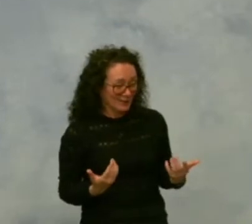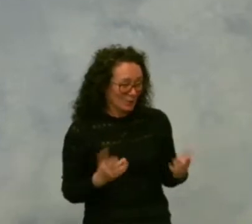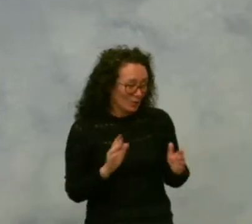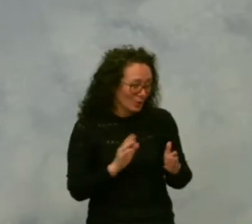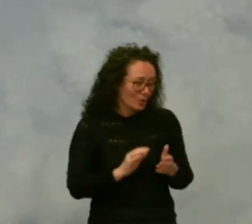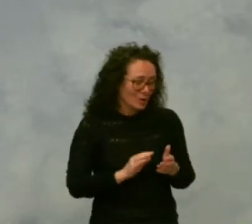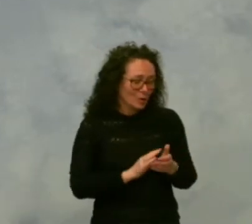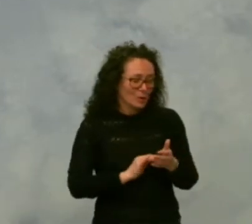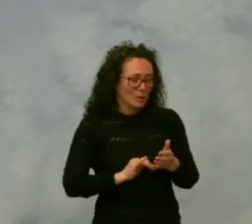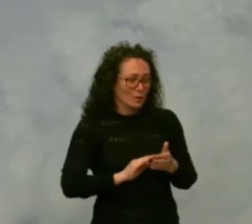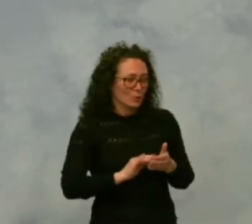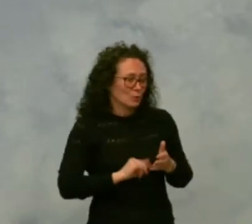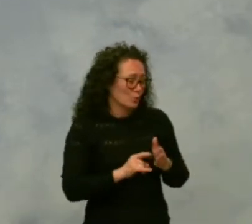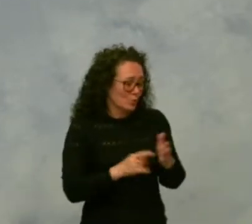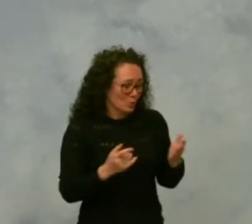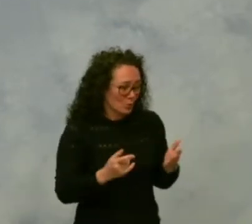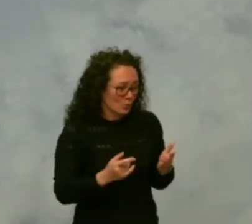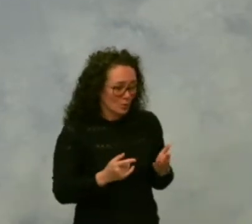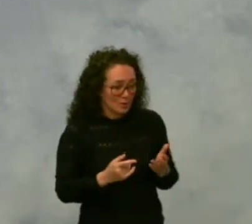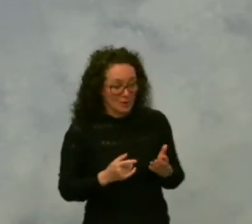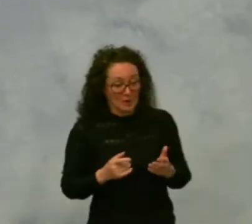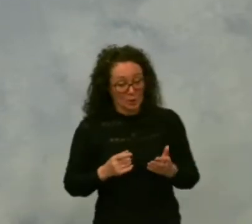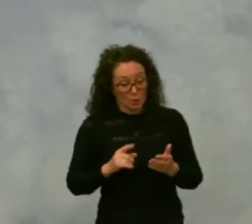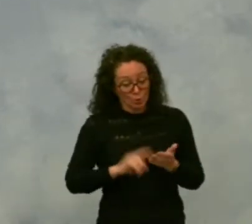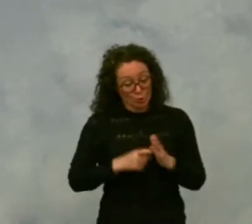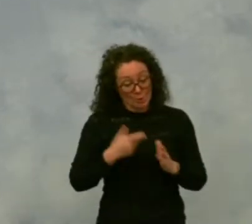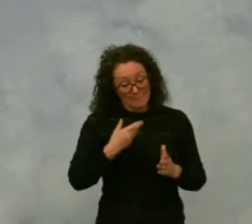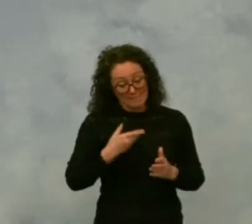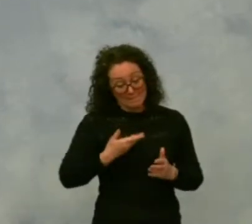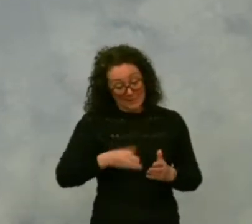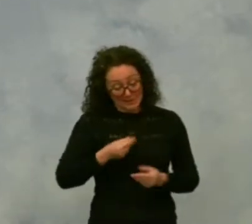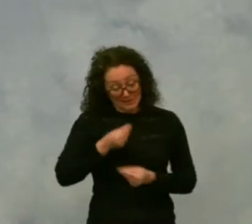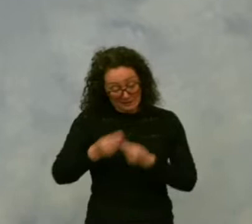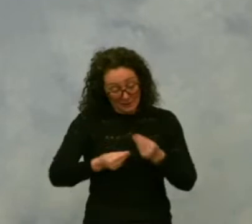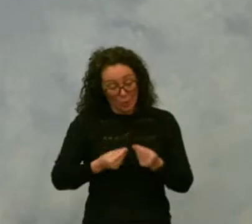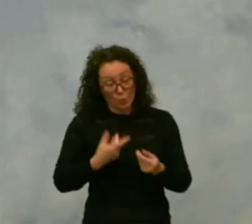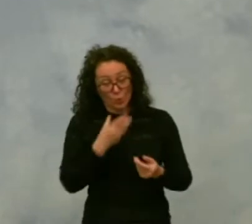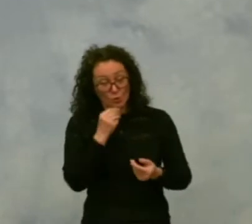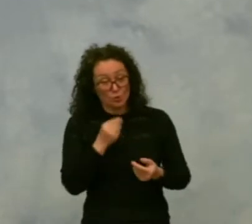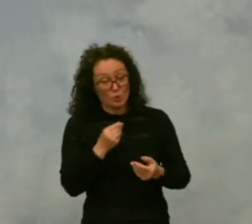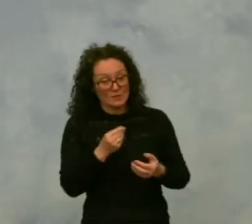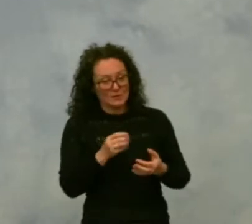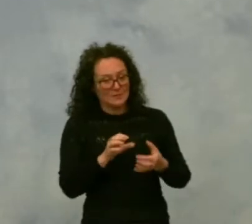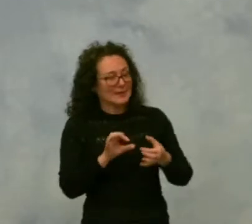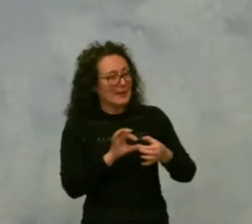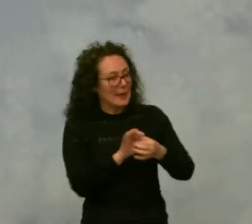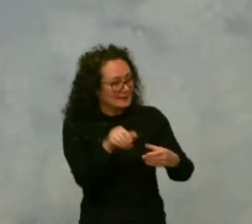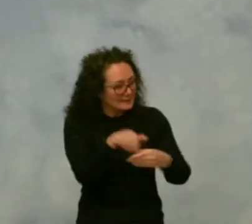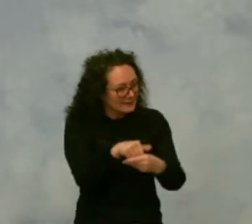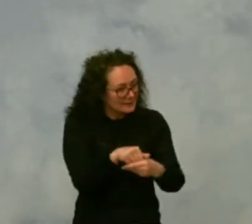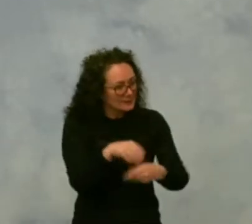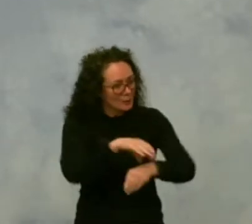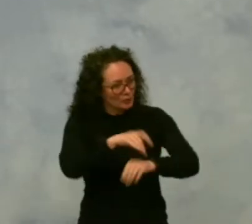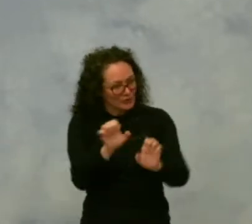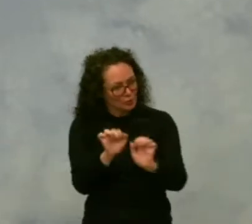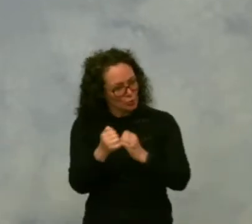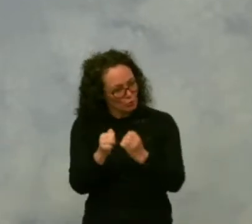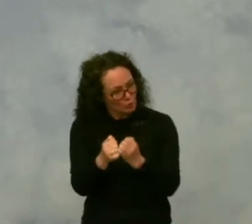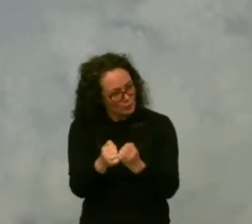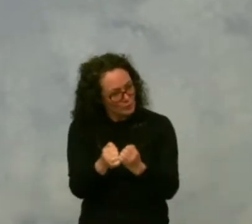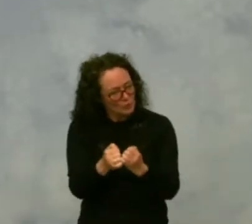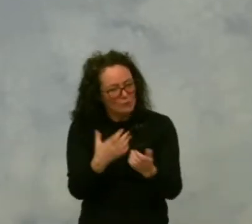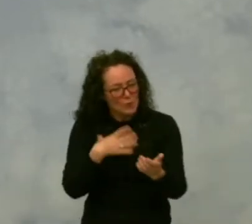to the things that Tom's already talked about, we also target through LinkedIn, through professional groups. So if we're looking for something